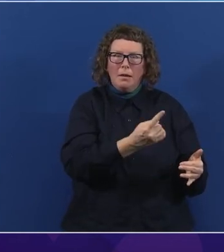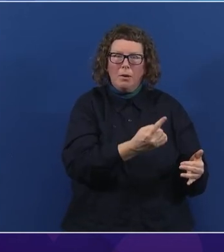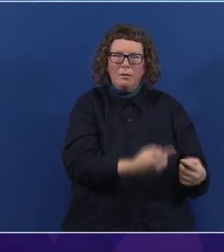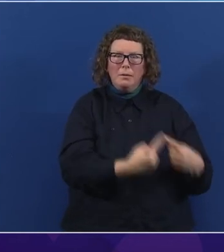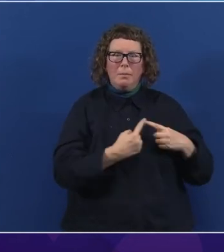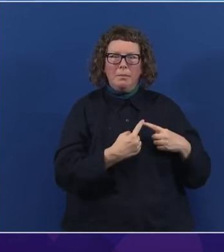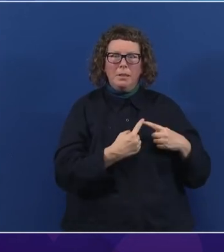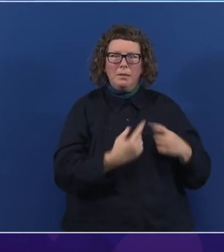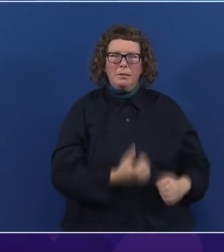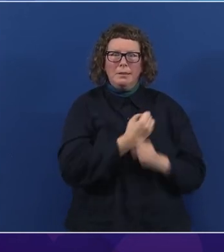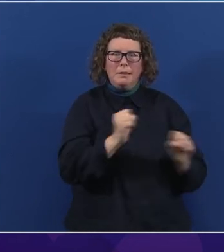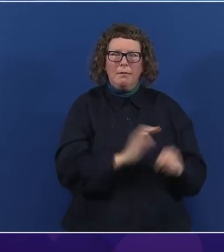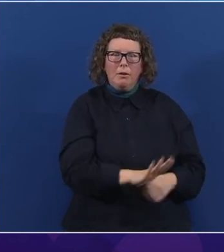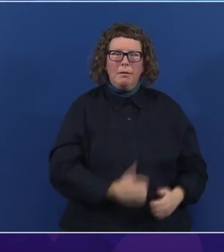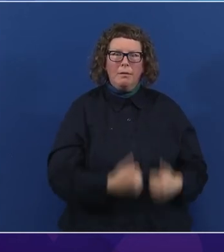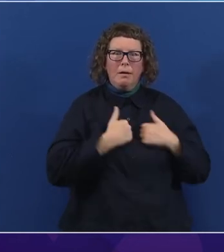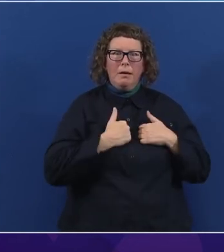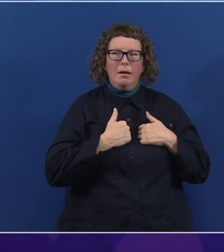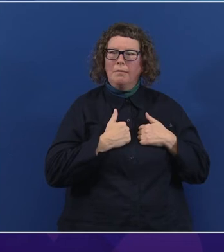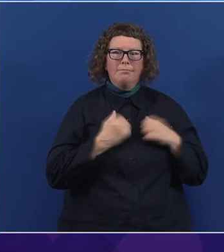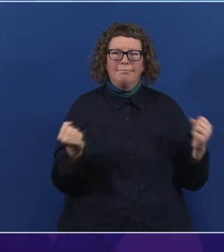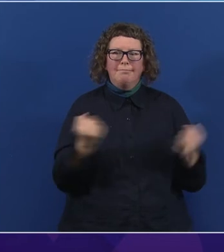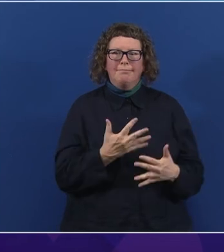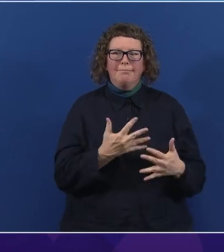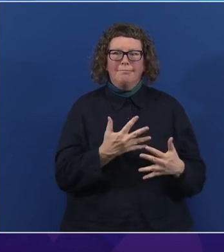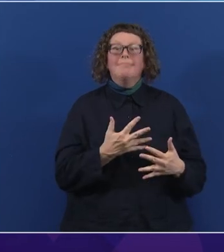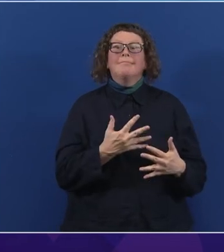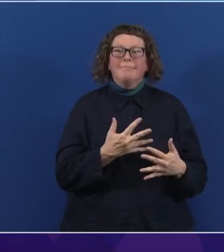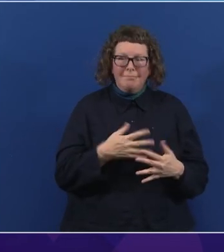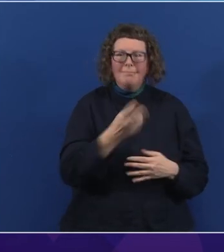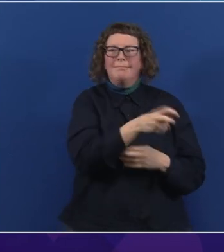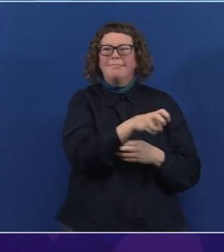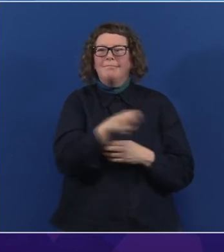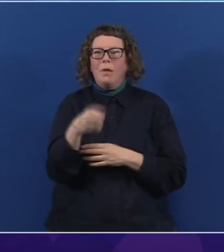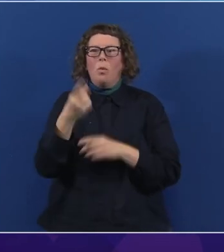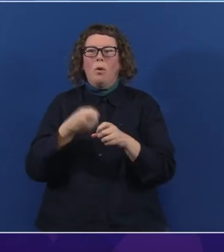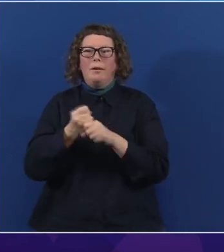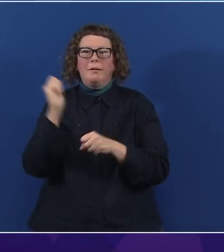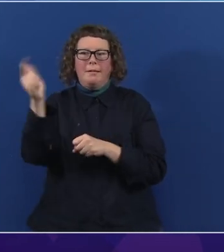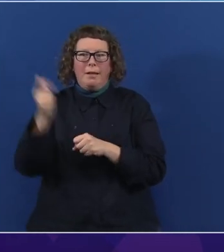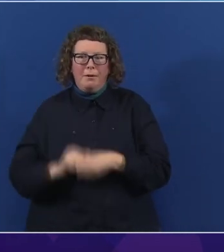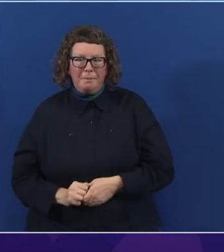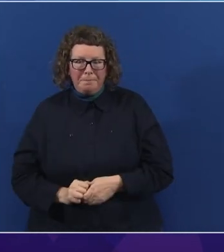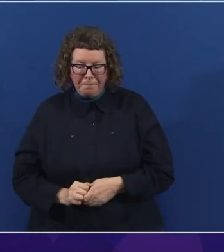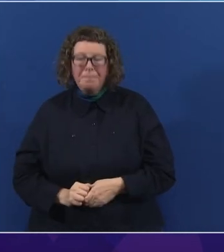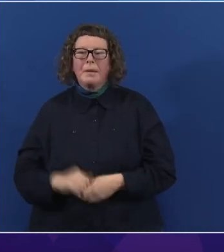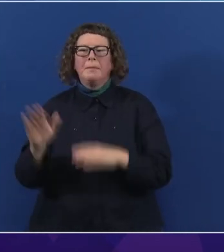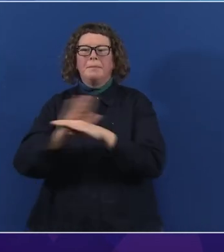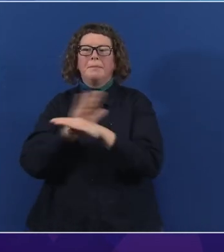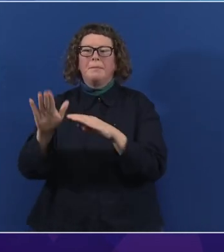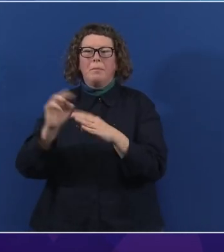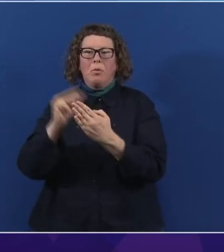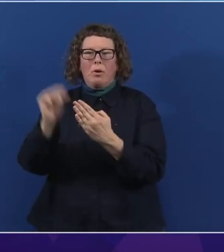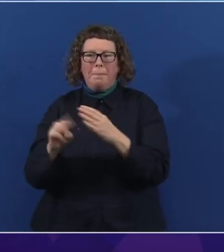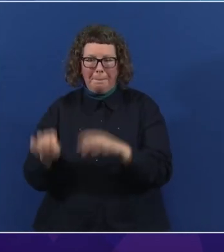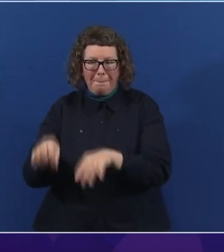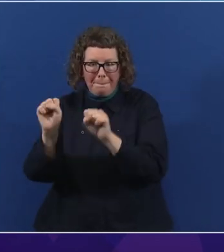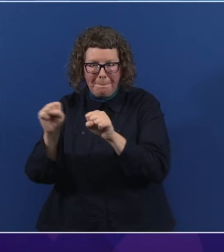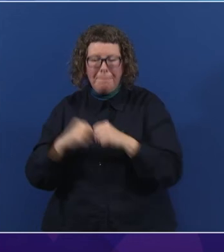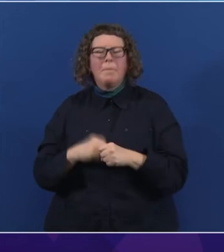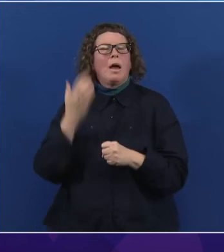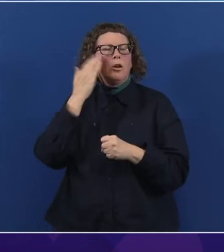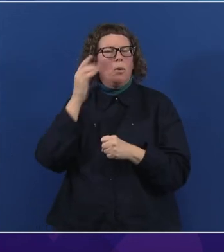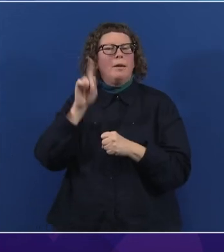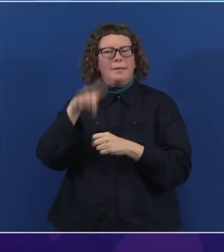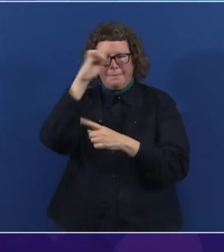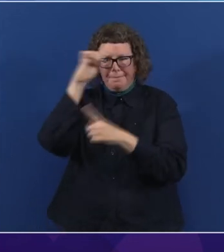hands, and that really scared me. Fast forward a year later, I landed in the business program. Heading into it, I knew I had to